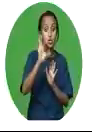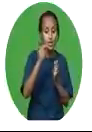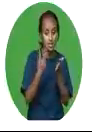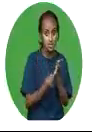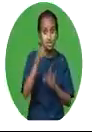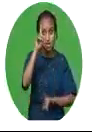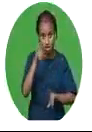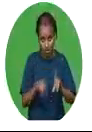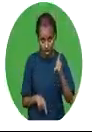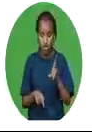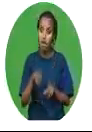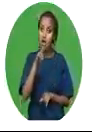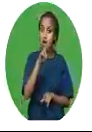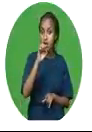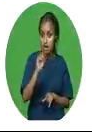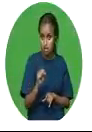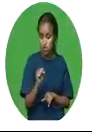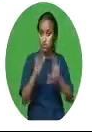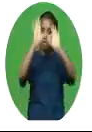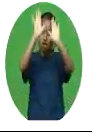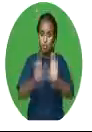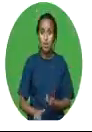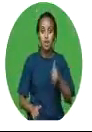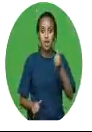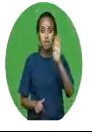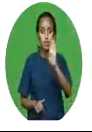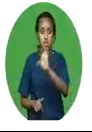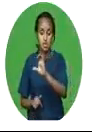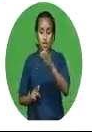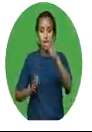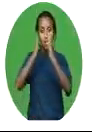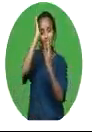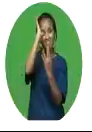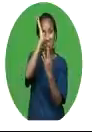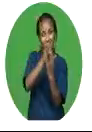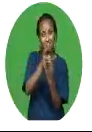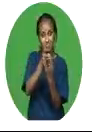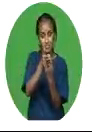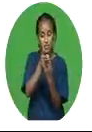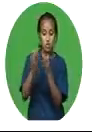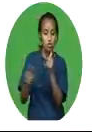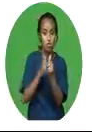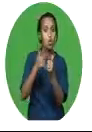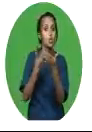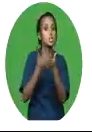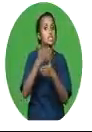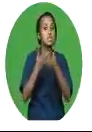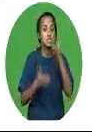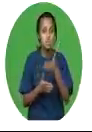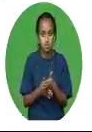of line RS with plane ABC by cutting plane method, follow the following